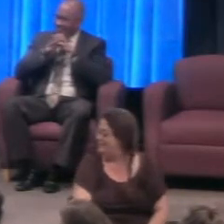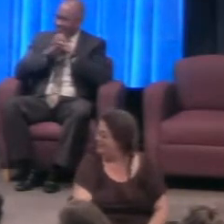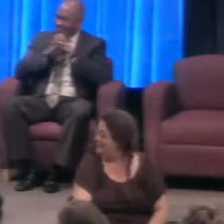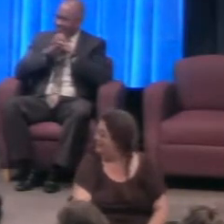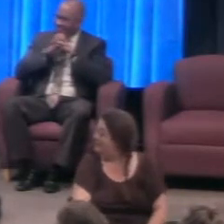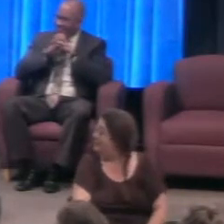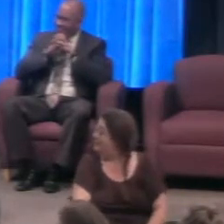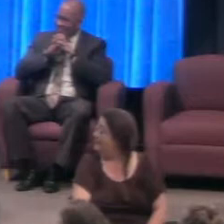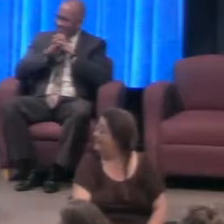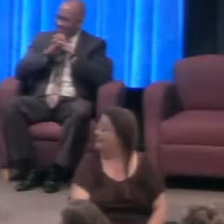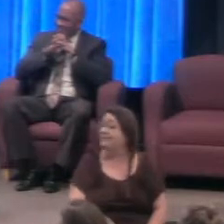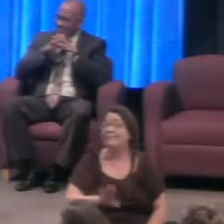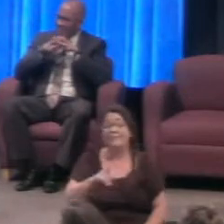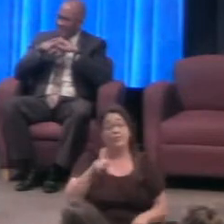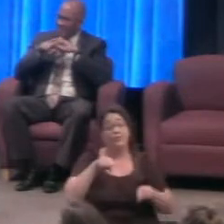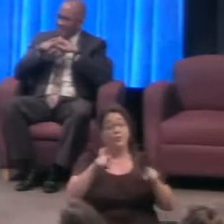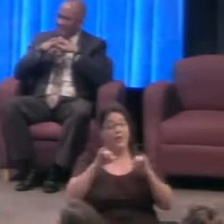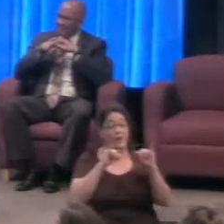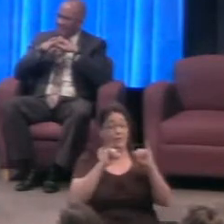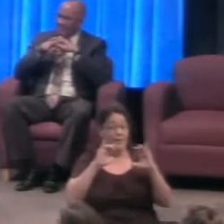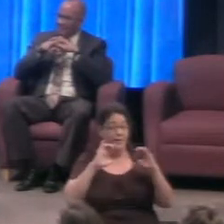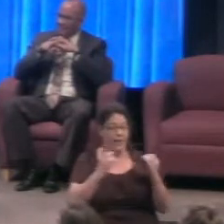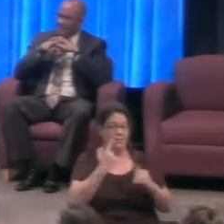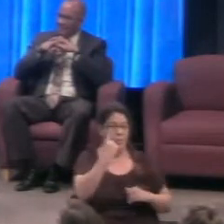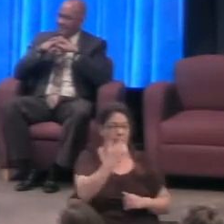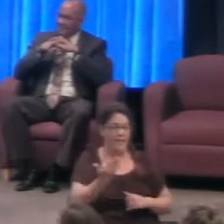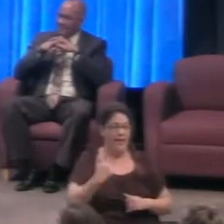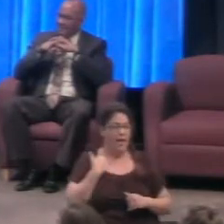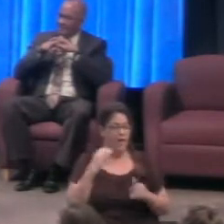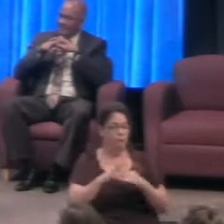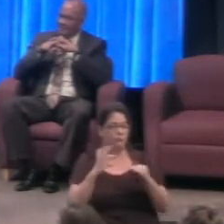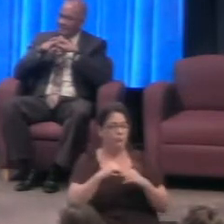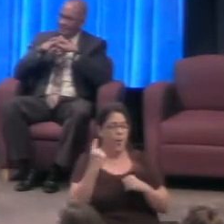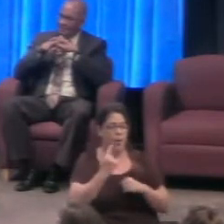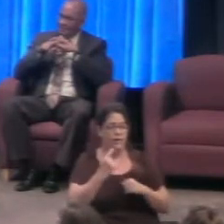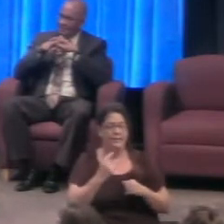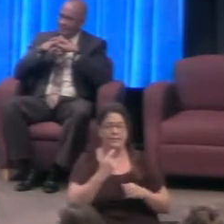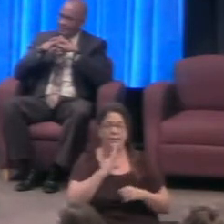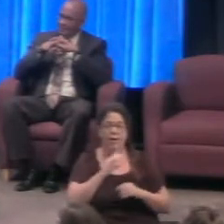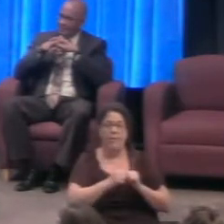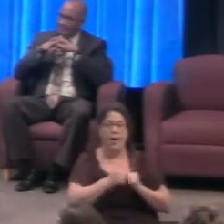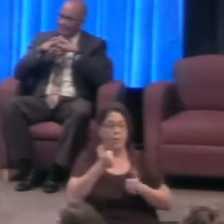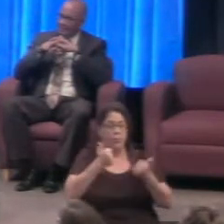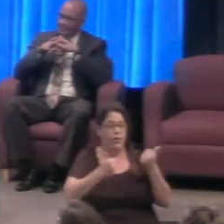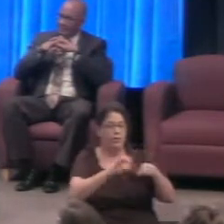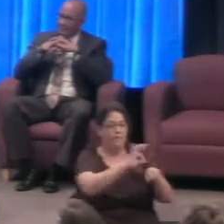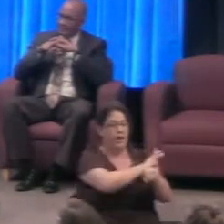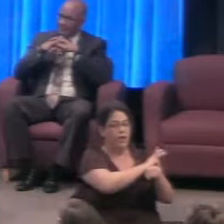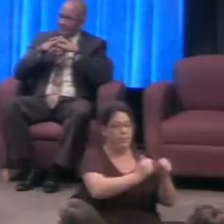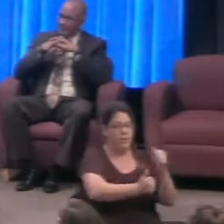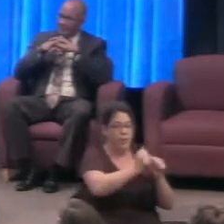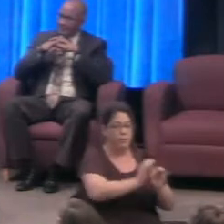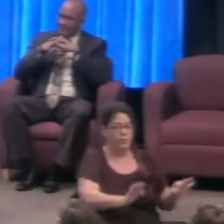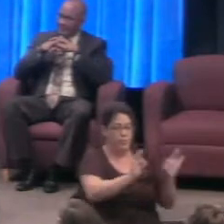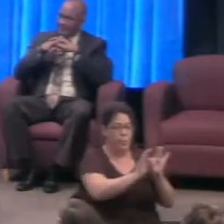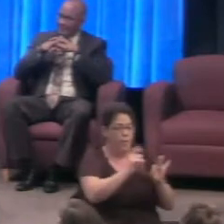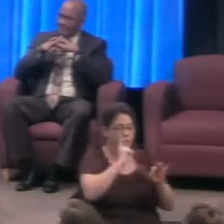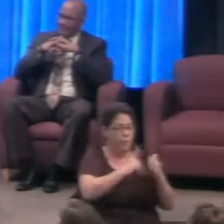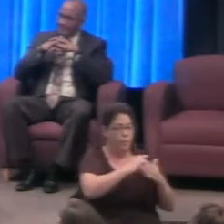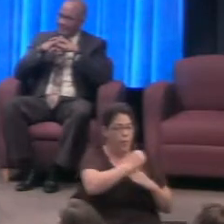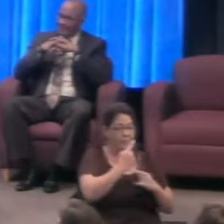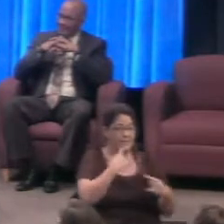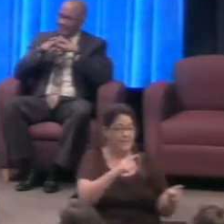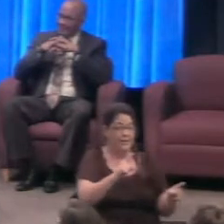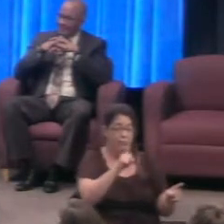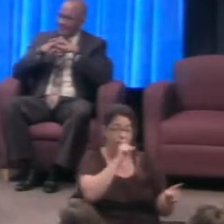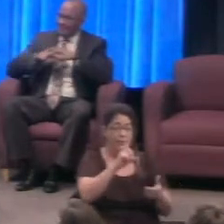In the interview class, one of the things that I always work with is which function is the most important to program success. And it's really